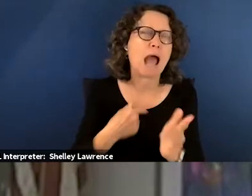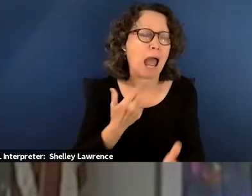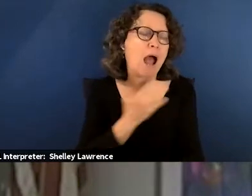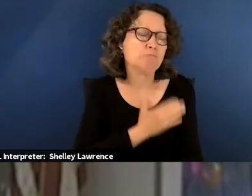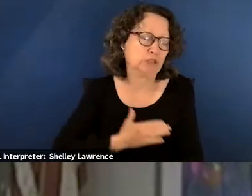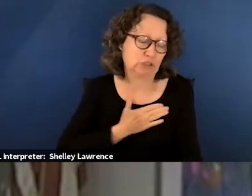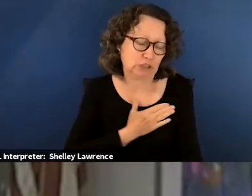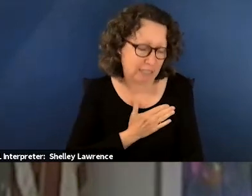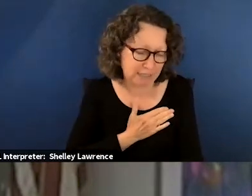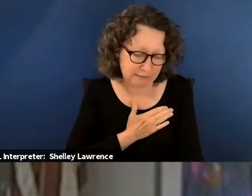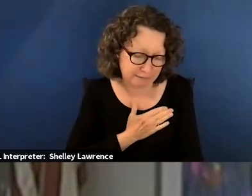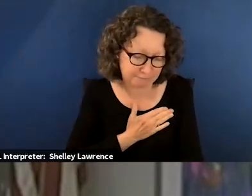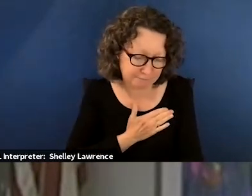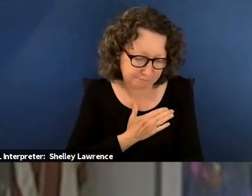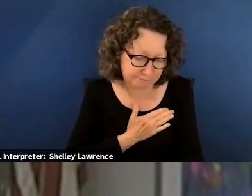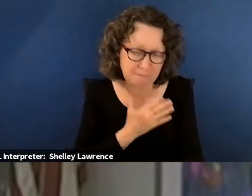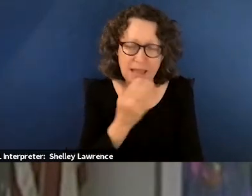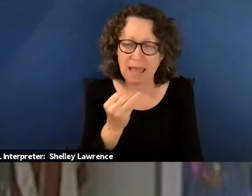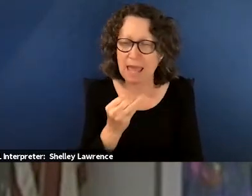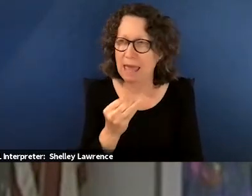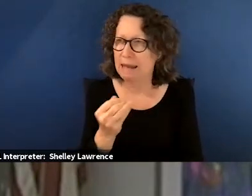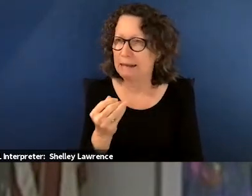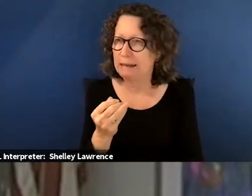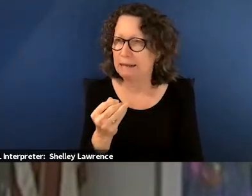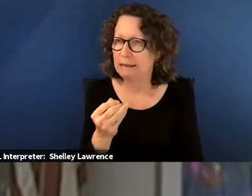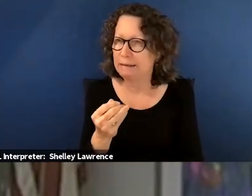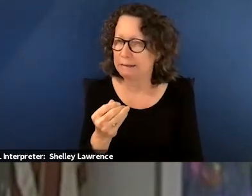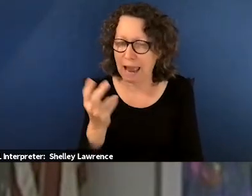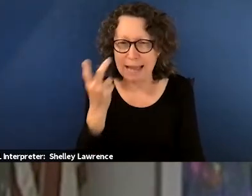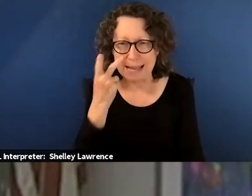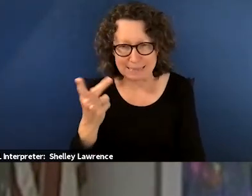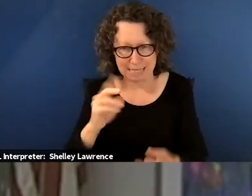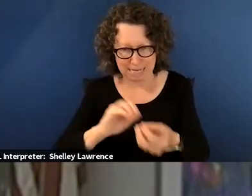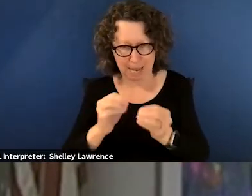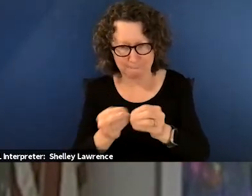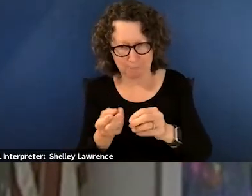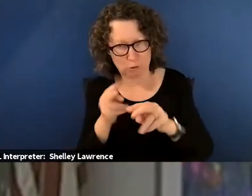of that and can only see that we're going to be increasing the numbers